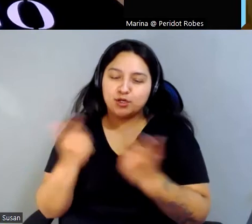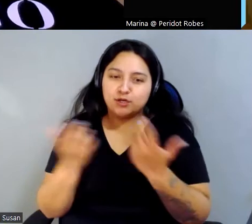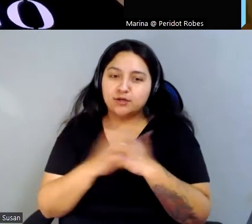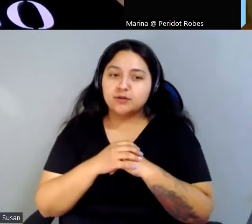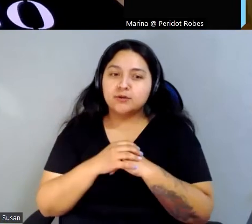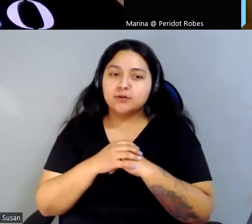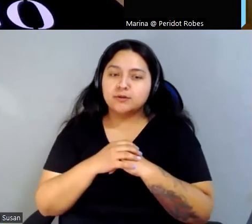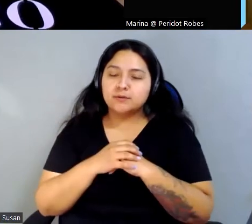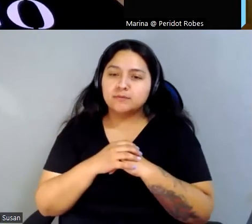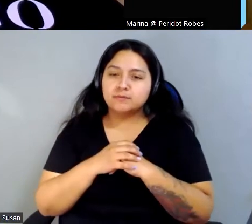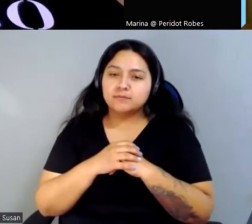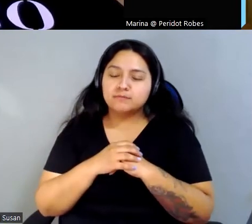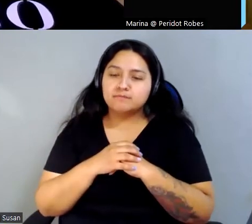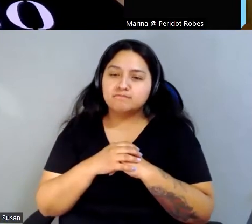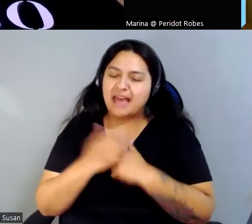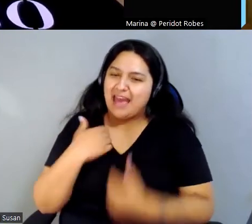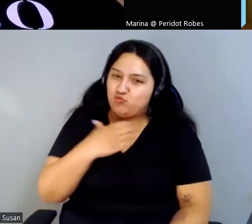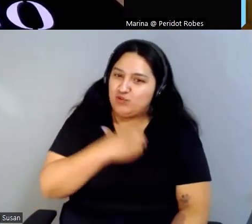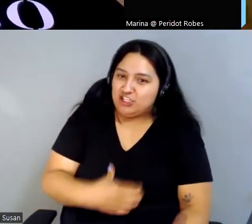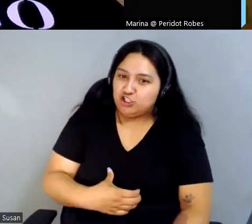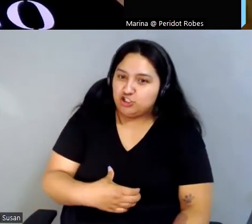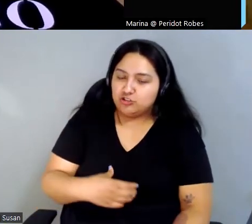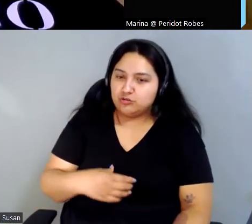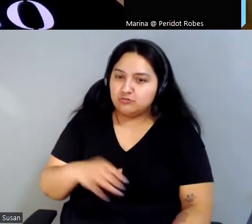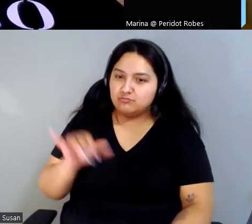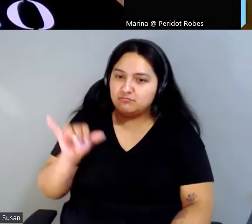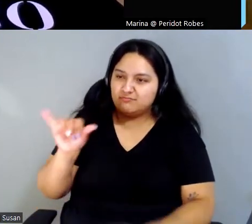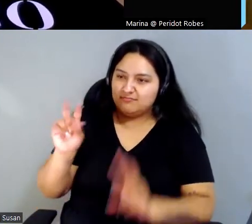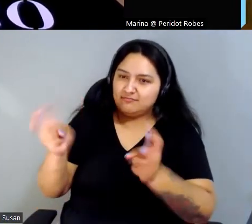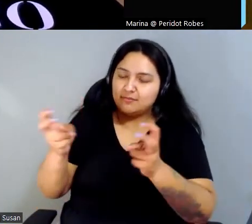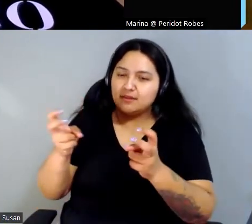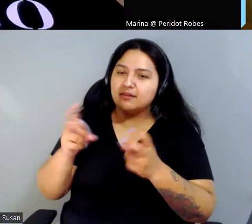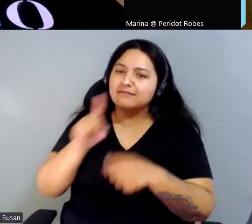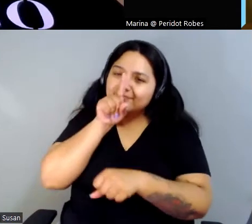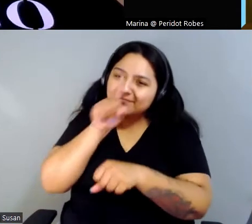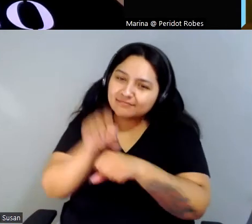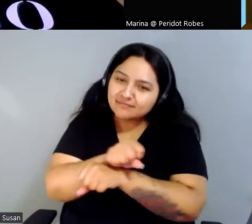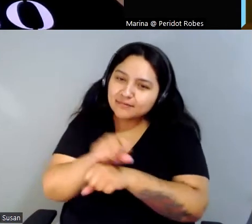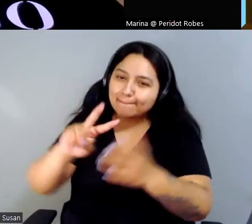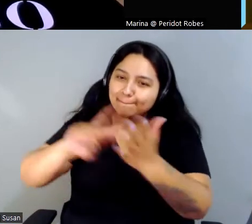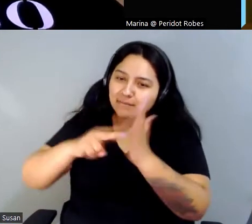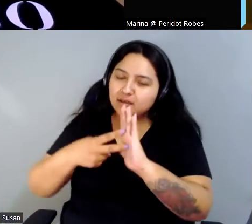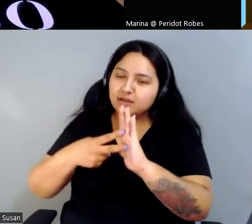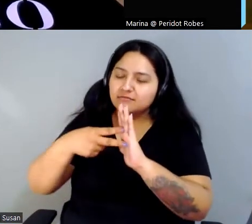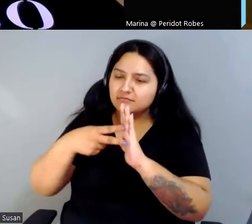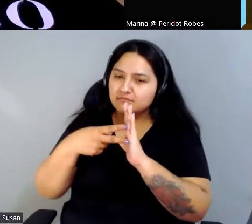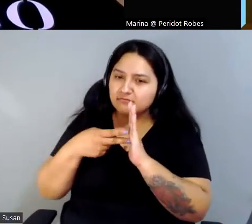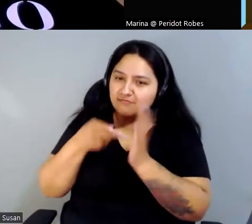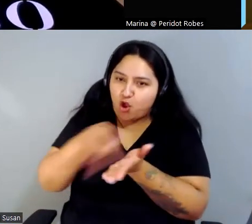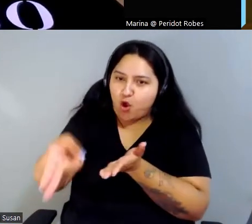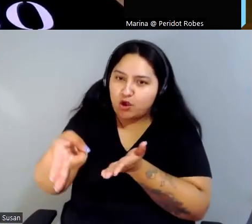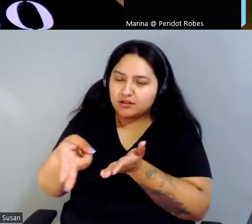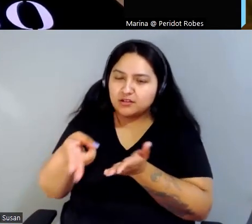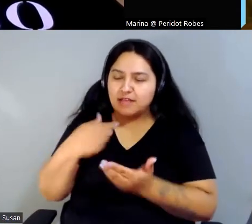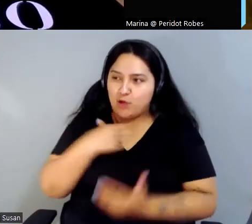think I would like that word to mean something. I would like to Yes. see when I'm scrolling through Instagram and